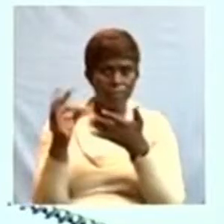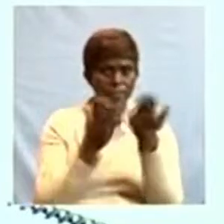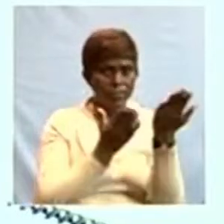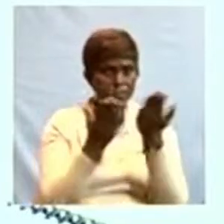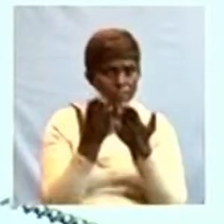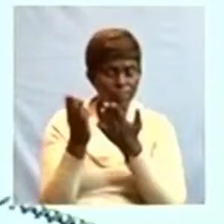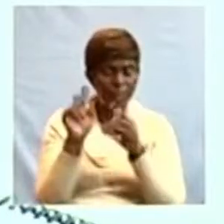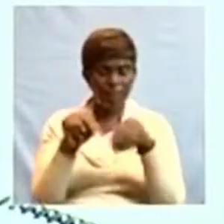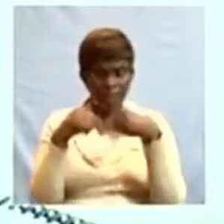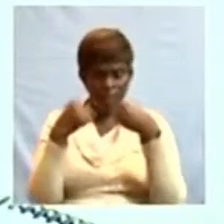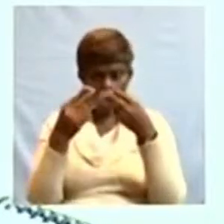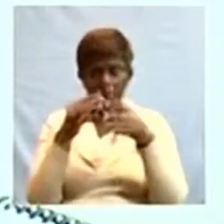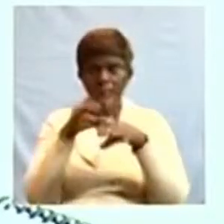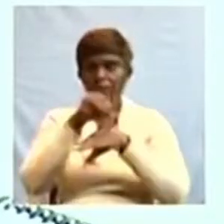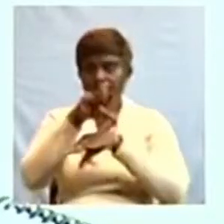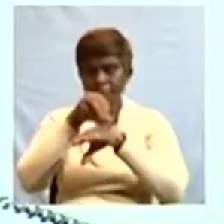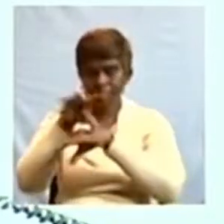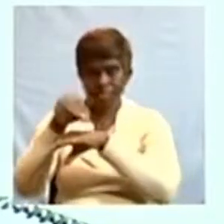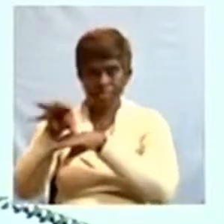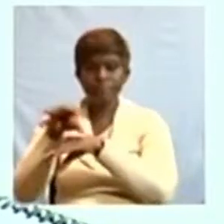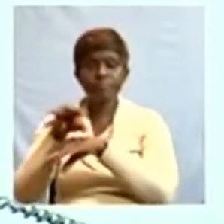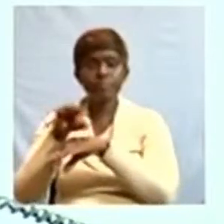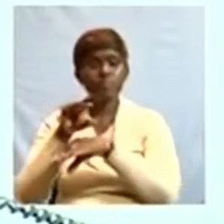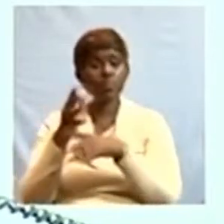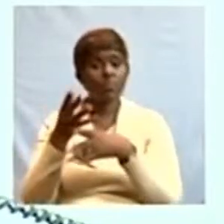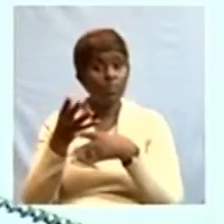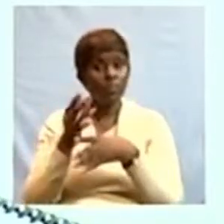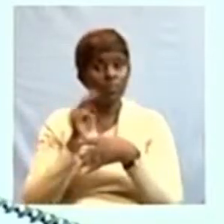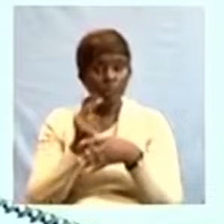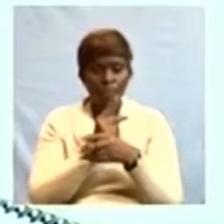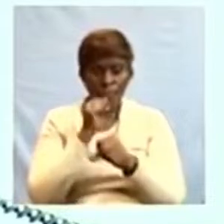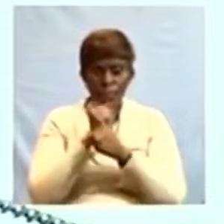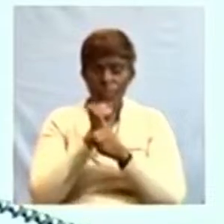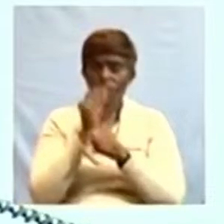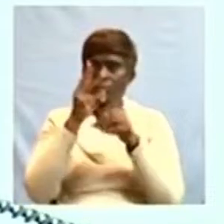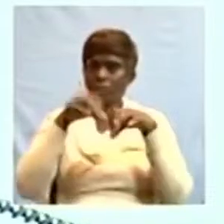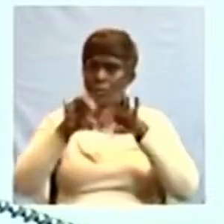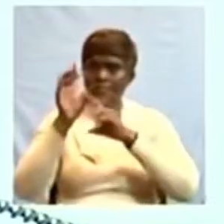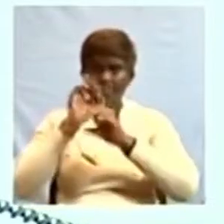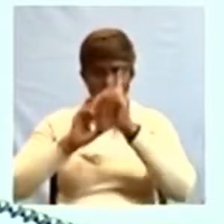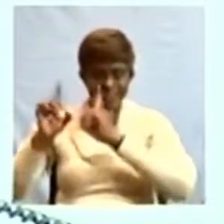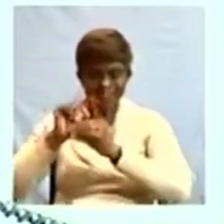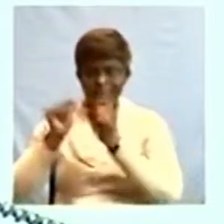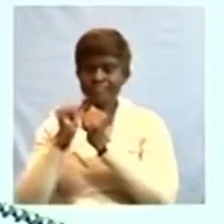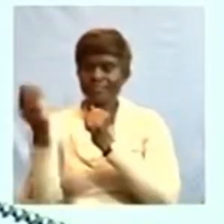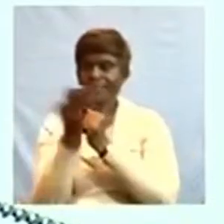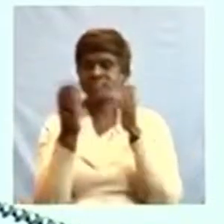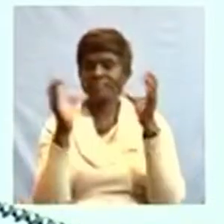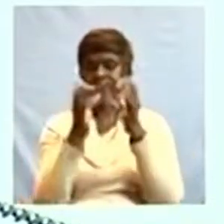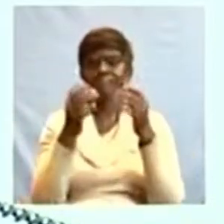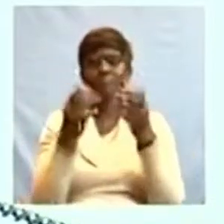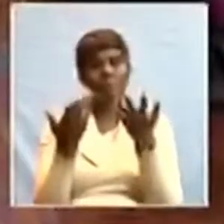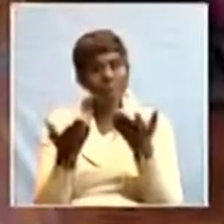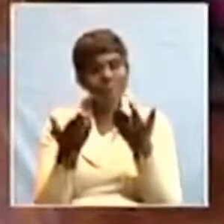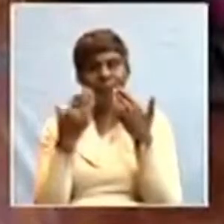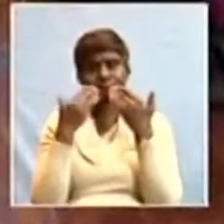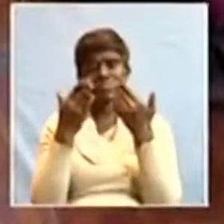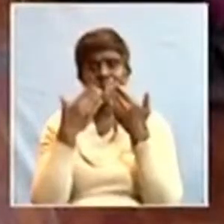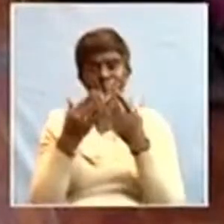also provide advice. We will continue engaging with them. I submit. Thank